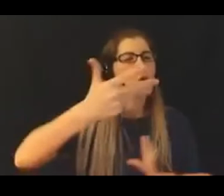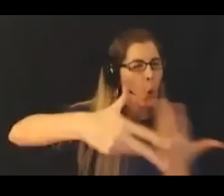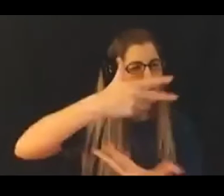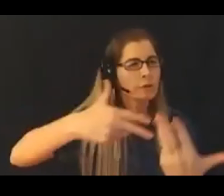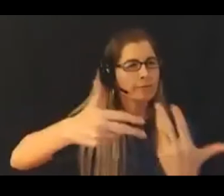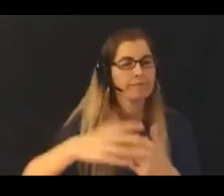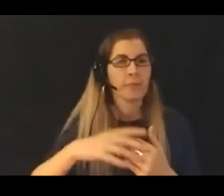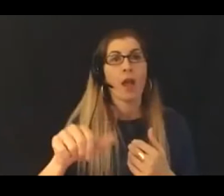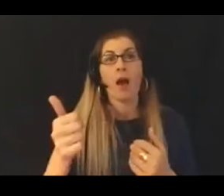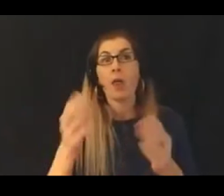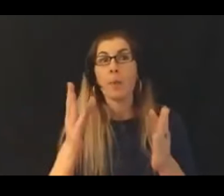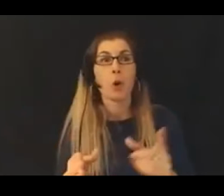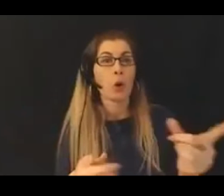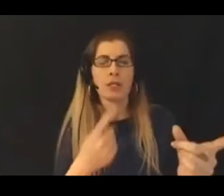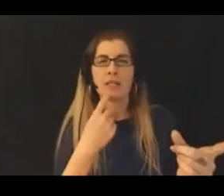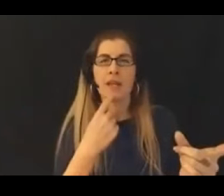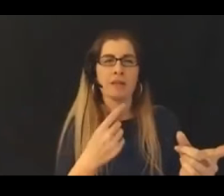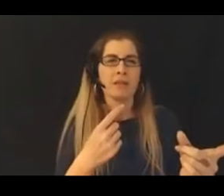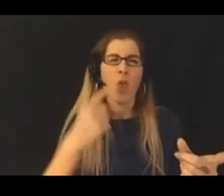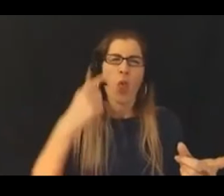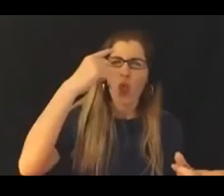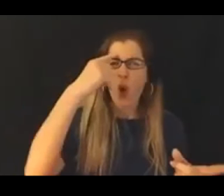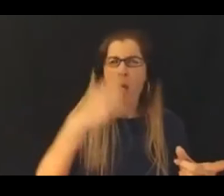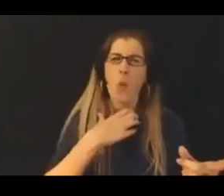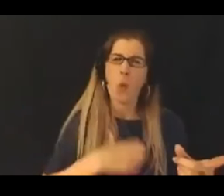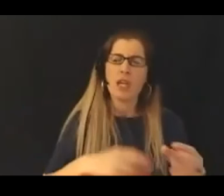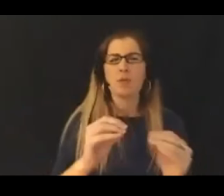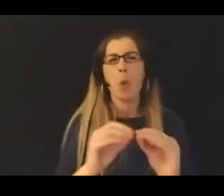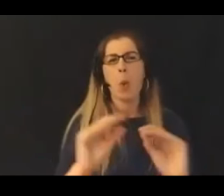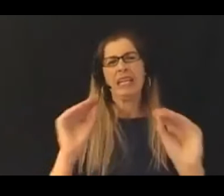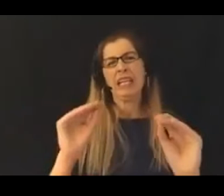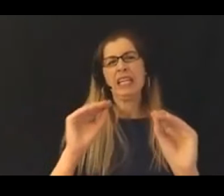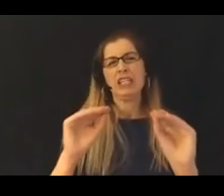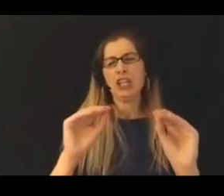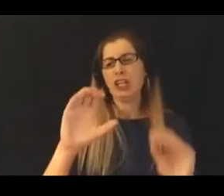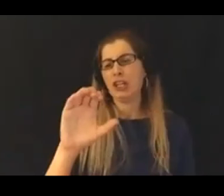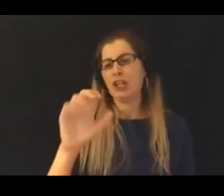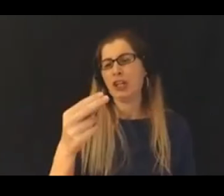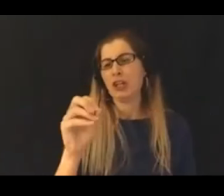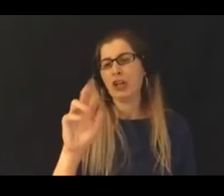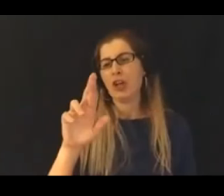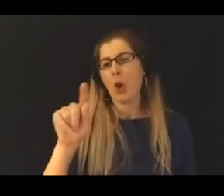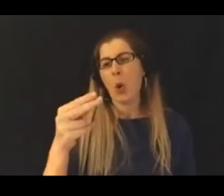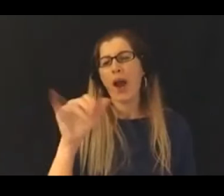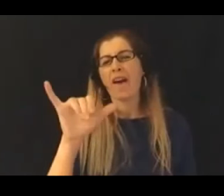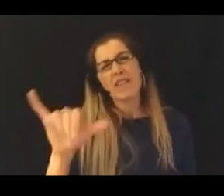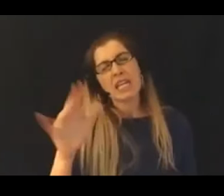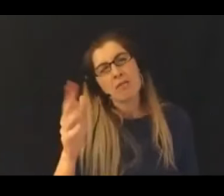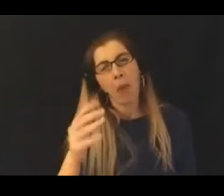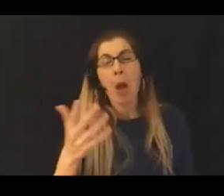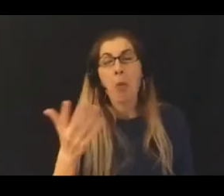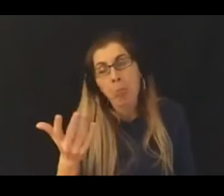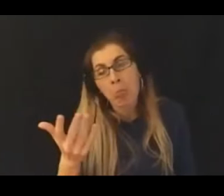Another person expected to do more choreography in class than just the movement exercises. And so this is something we could certainly look at in the